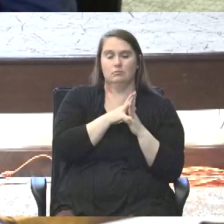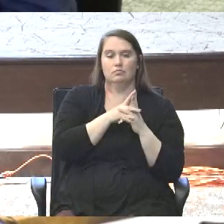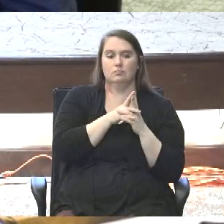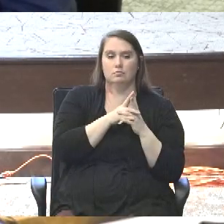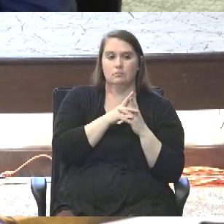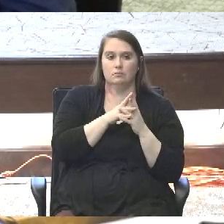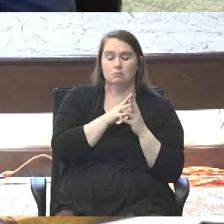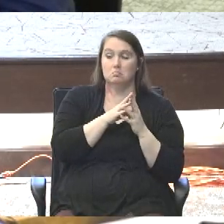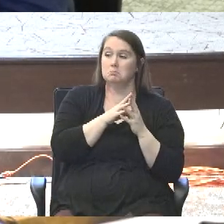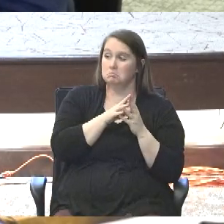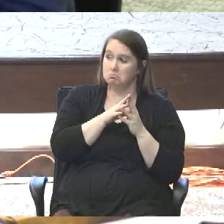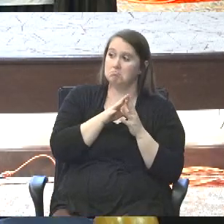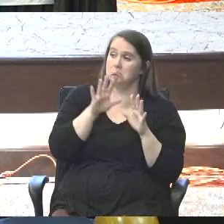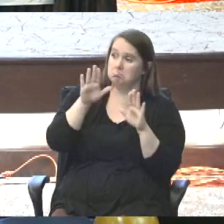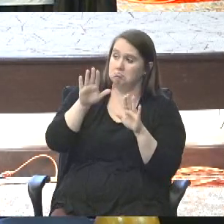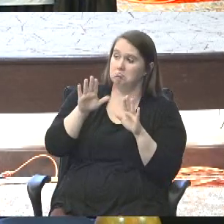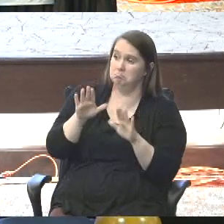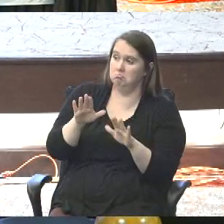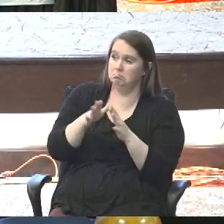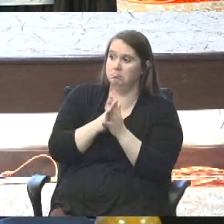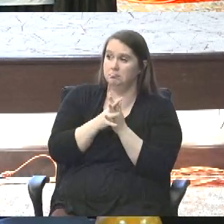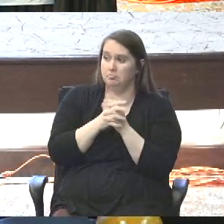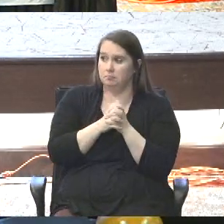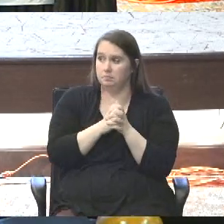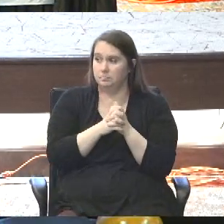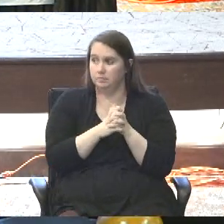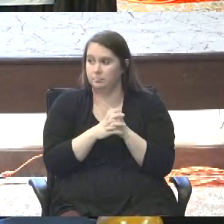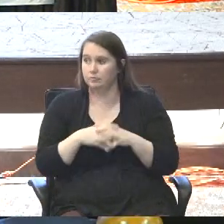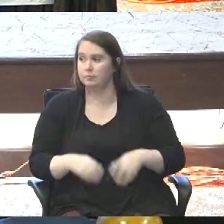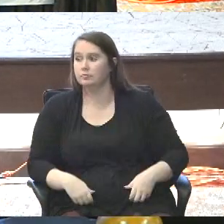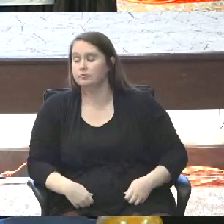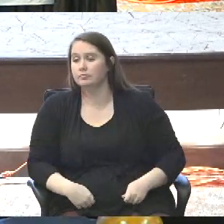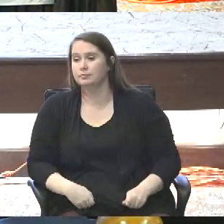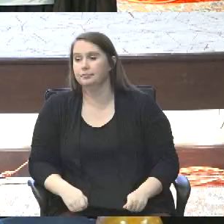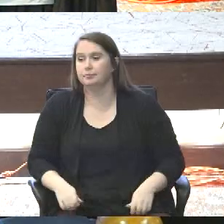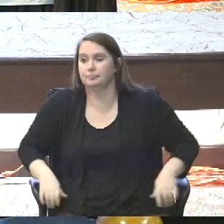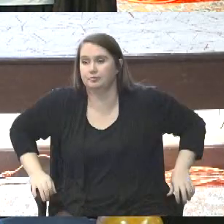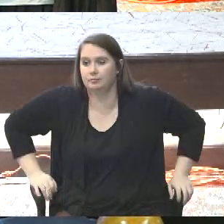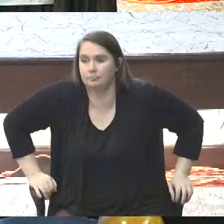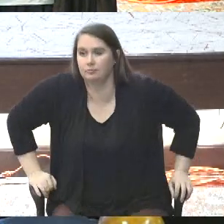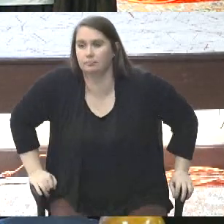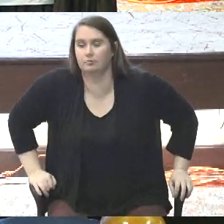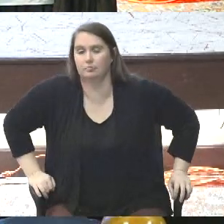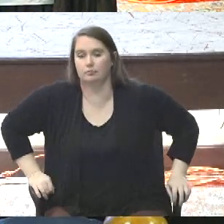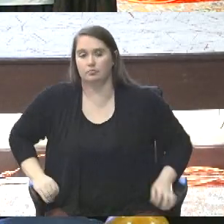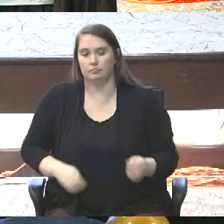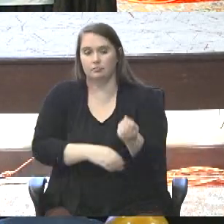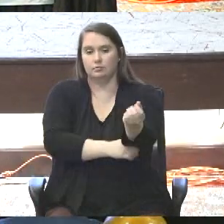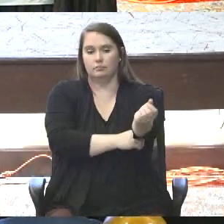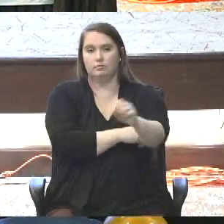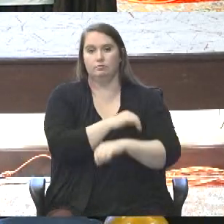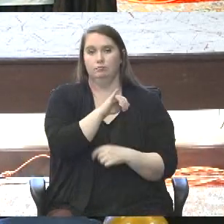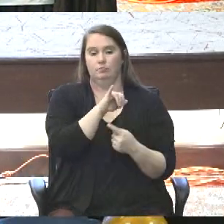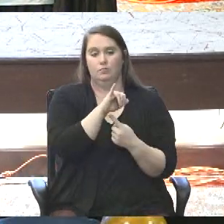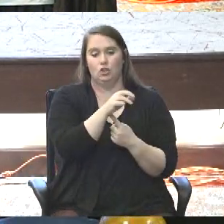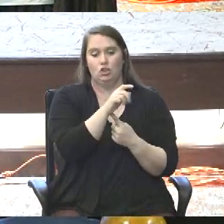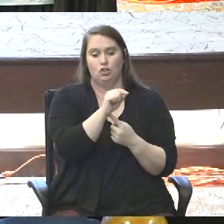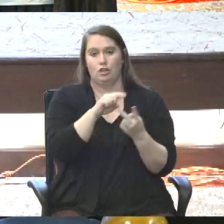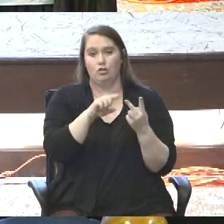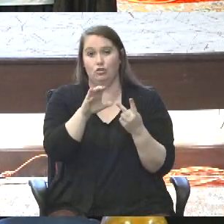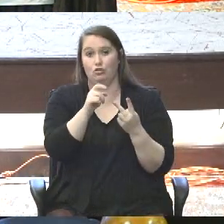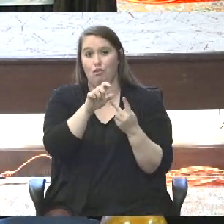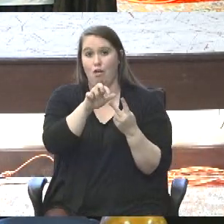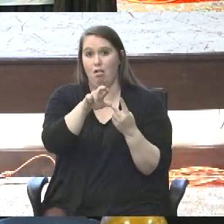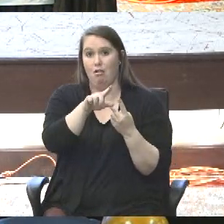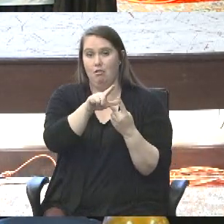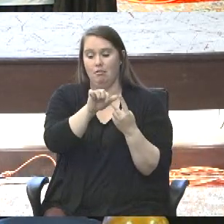Thanks. Yeah, I'll just say, Jed and Charles, thanks so much for the presentation. It's a challenge